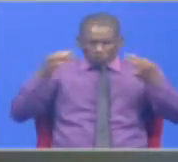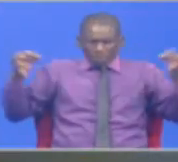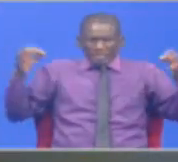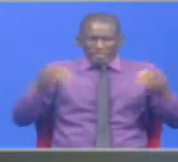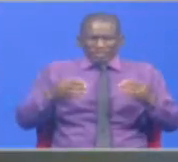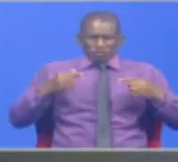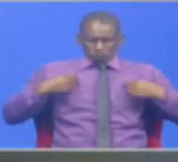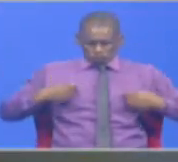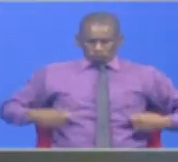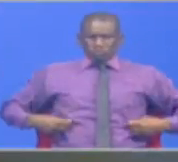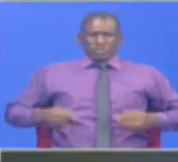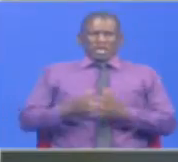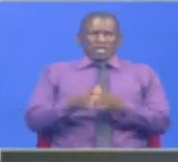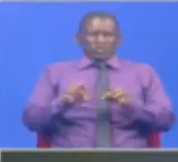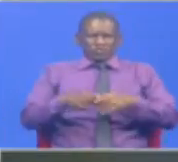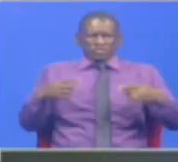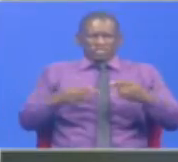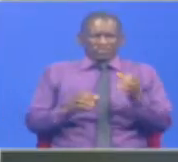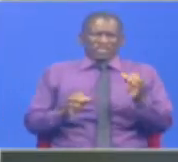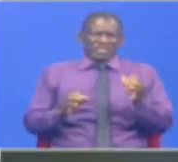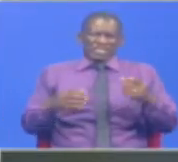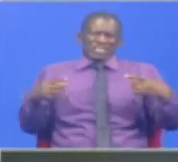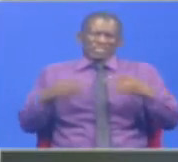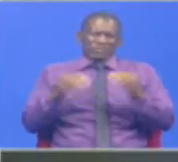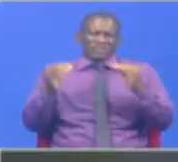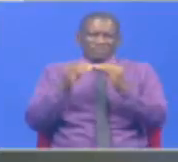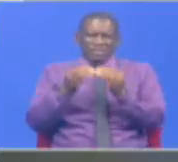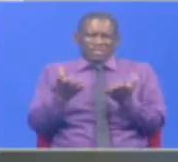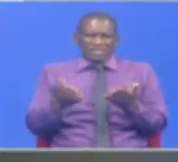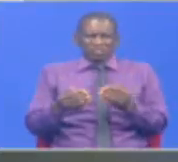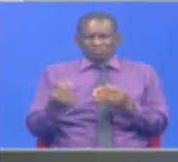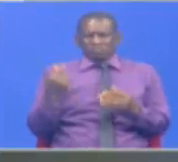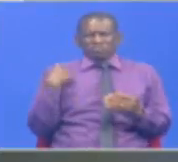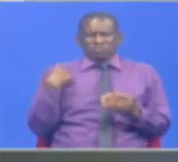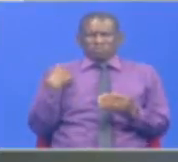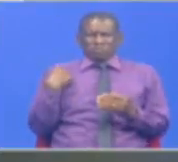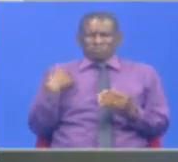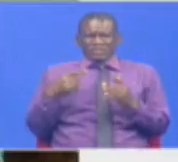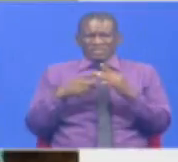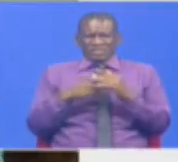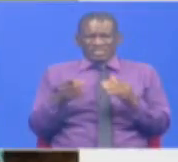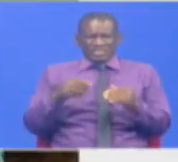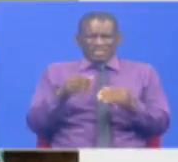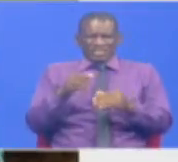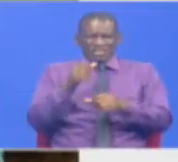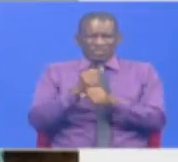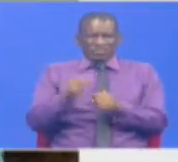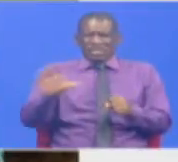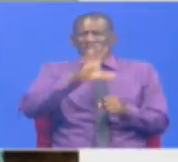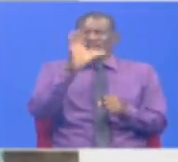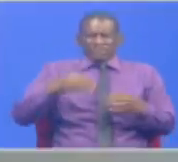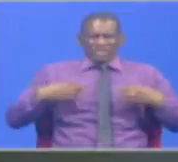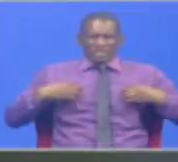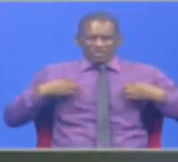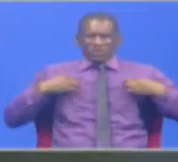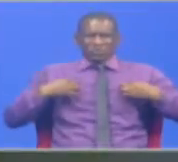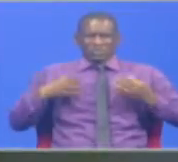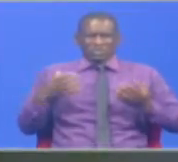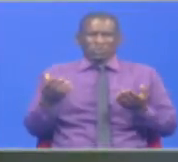of styling events. We recently ventured in doing African wear.